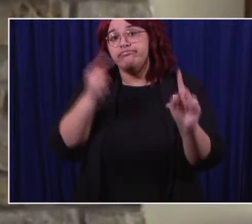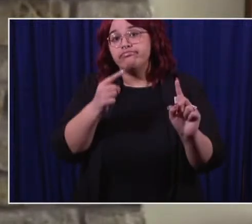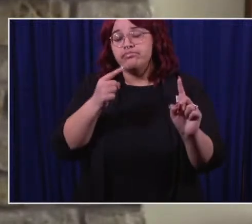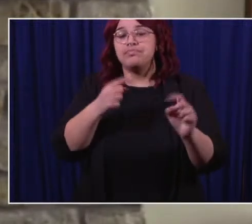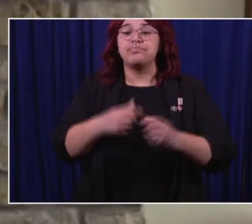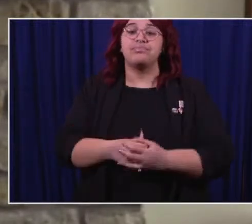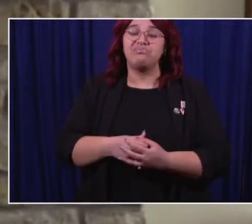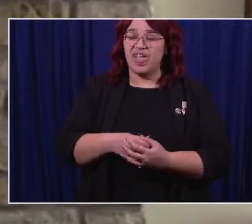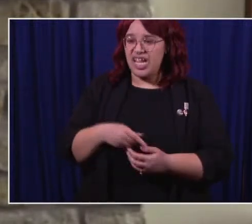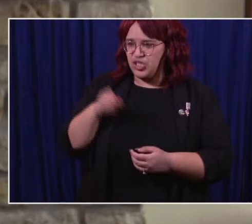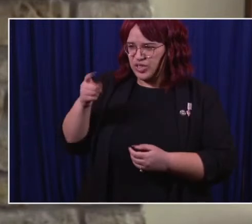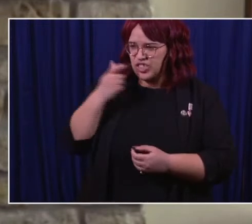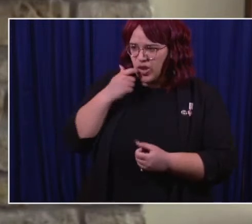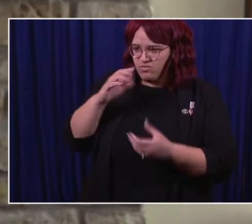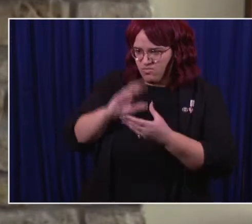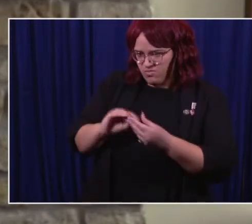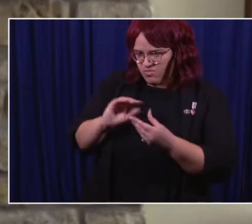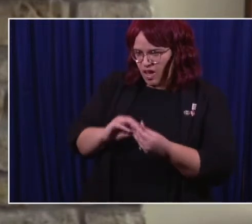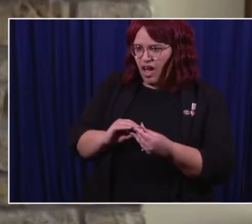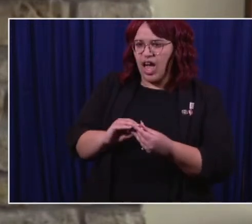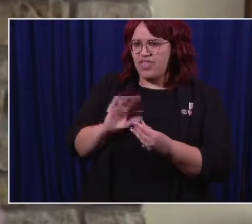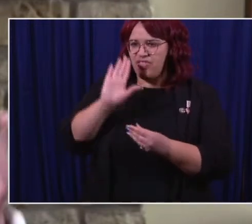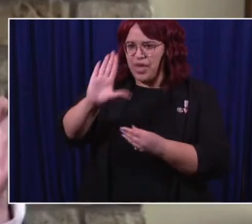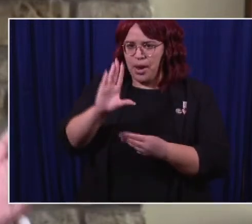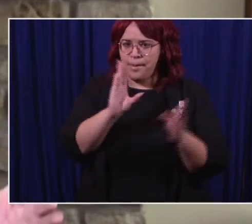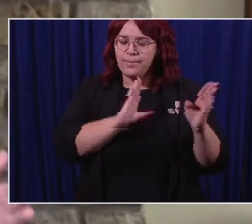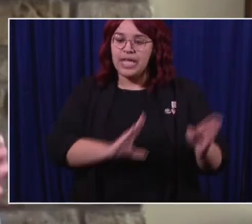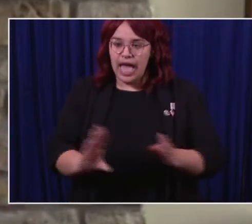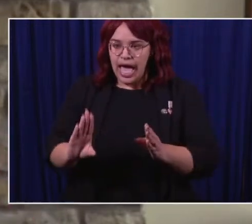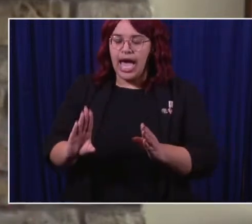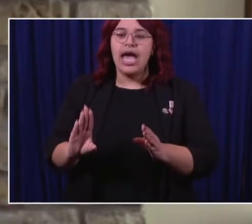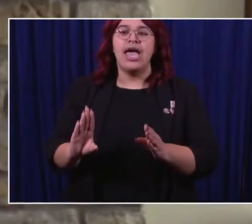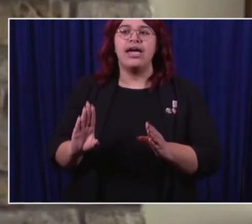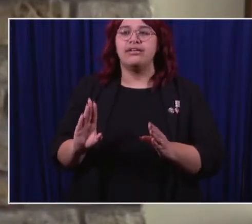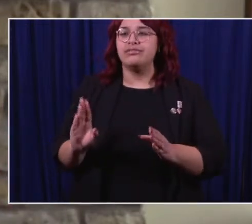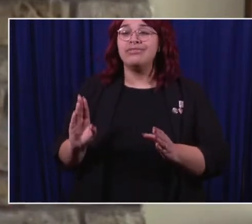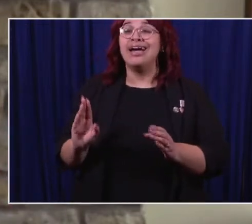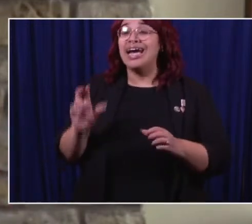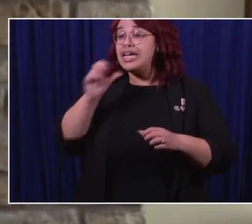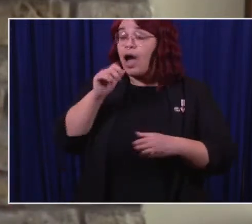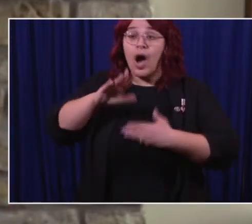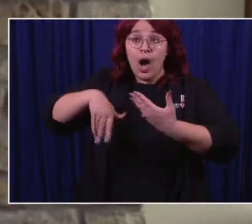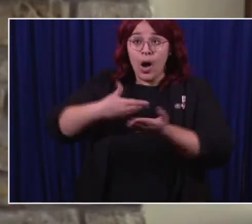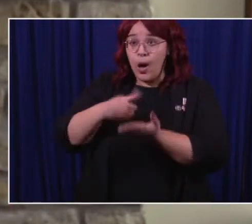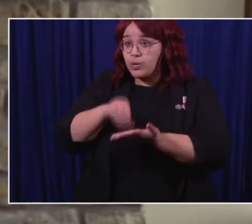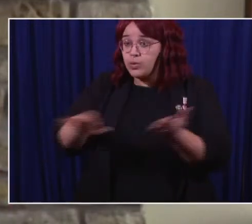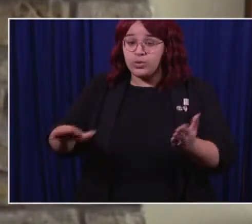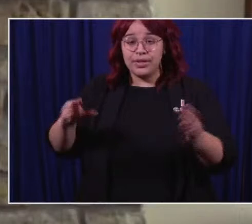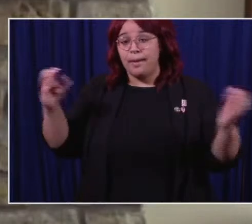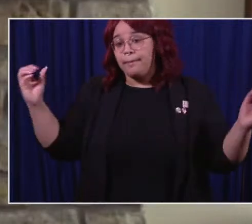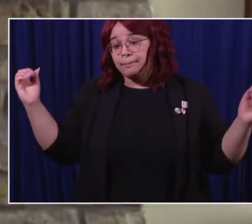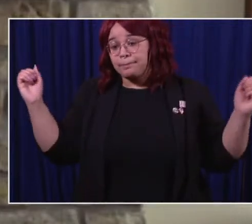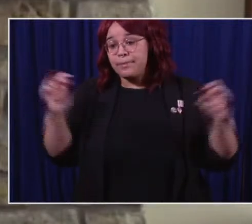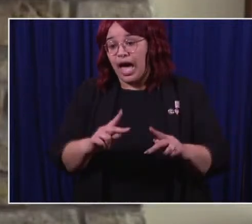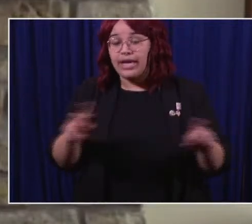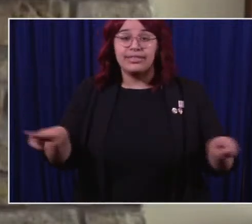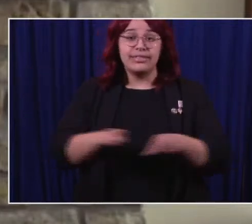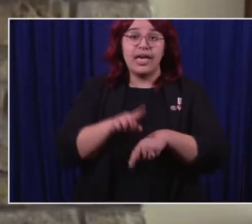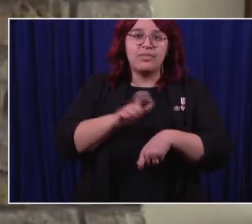described for me a procedure where they would start with different groups of kids, which was